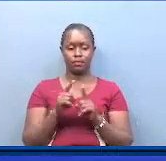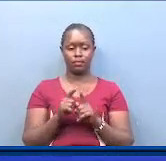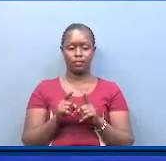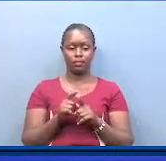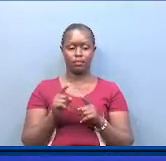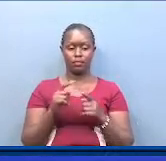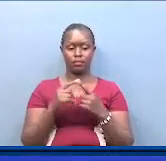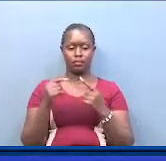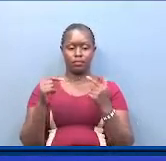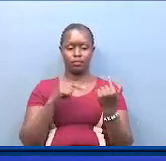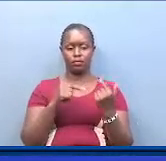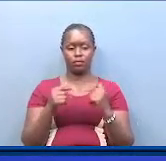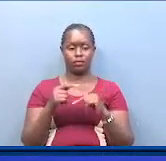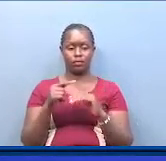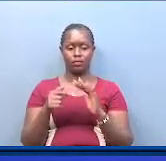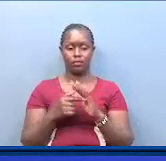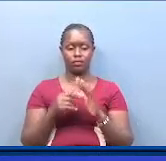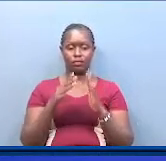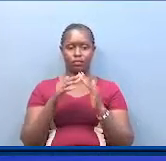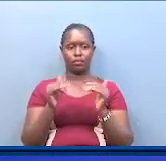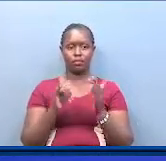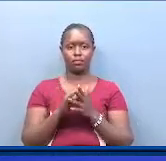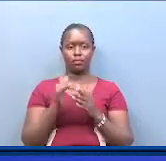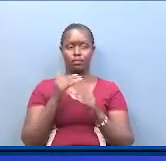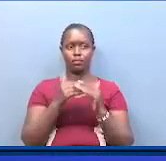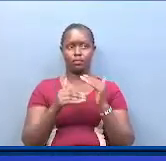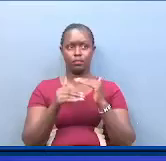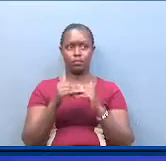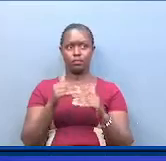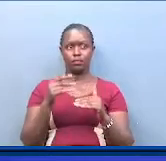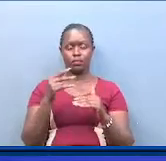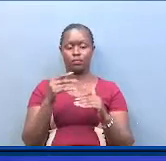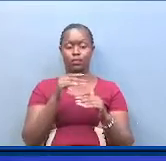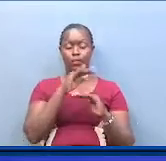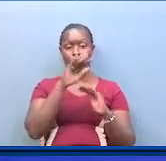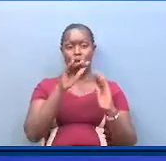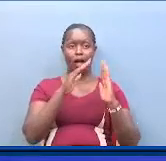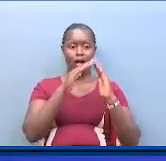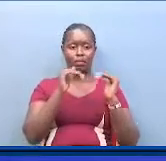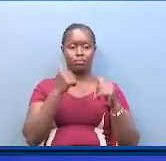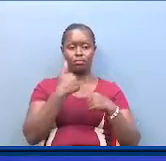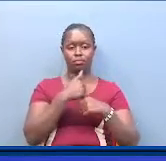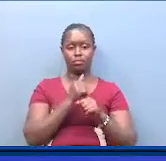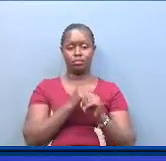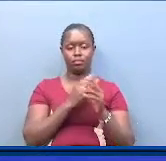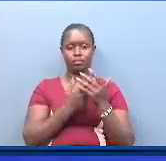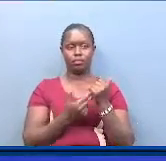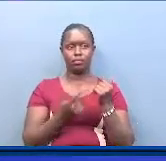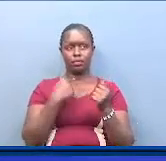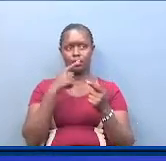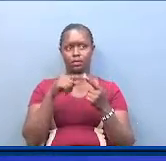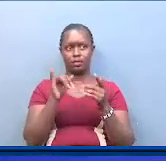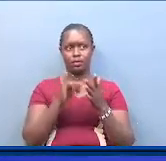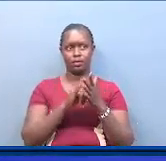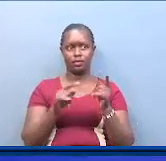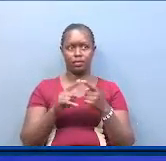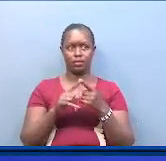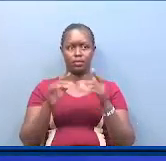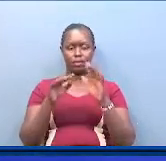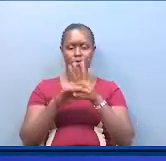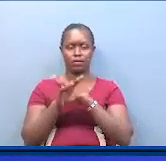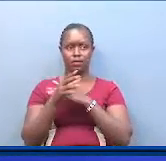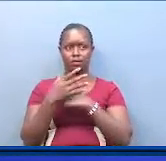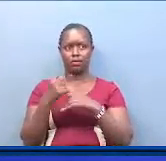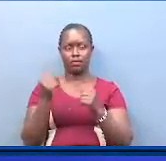alienated. This is a house that they built, the two of them. So he cannot say that he has been alienated. He's still the deputy president.